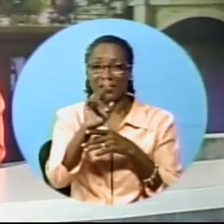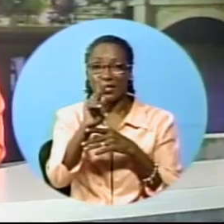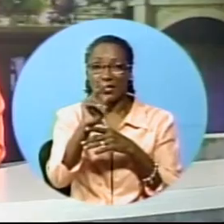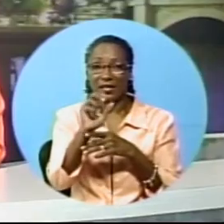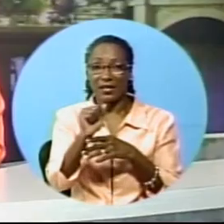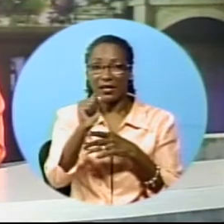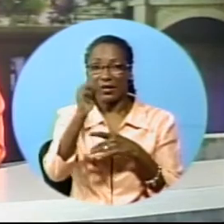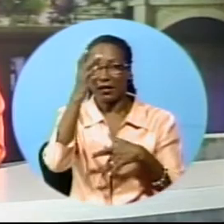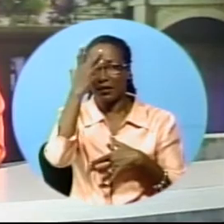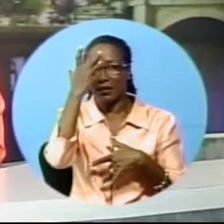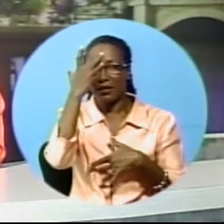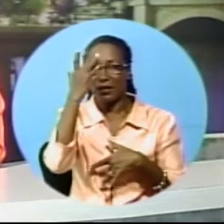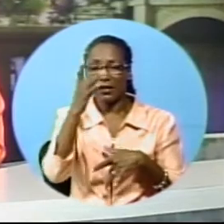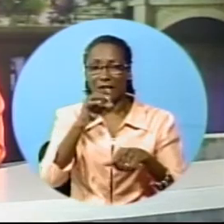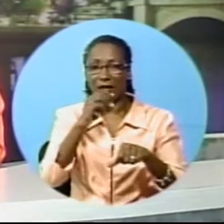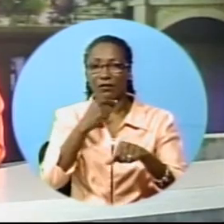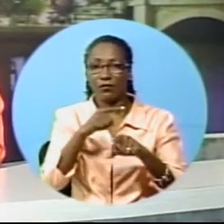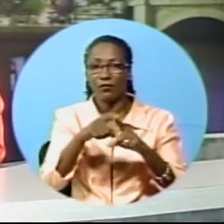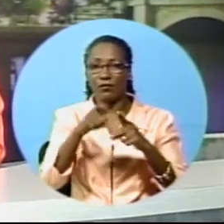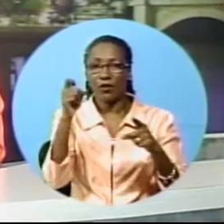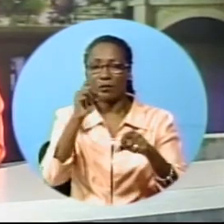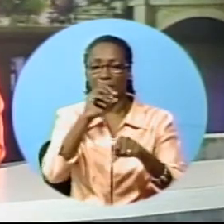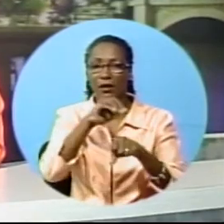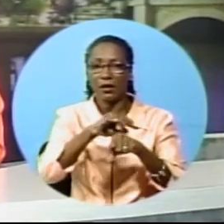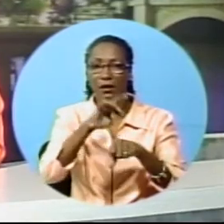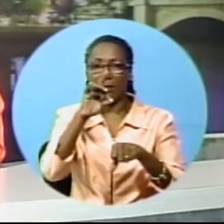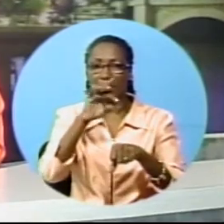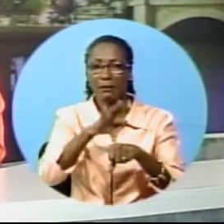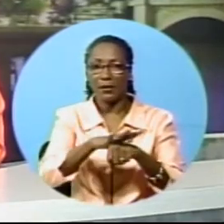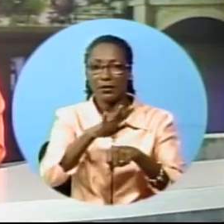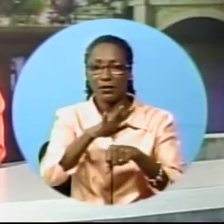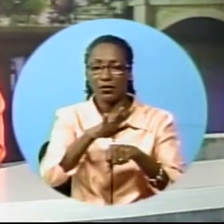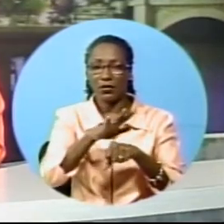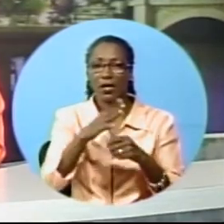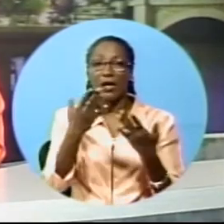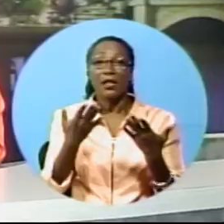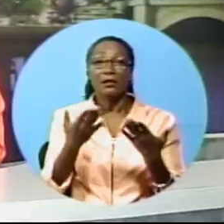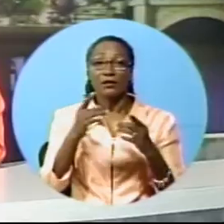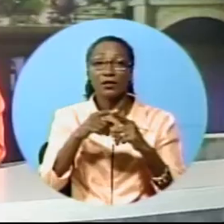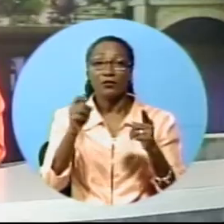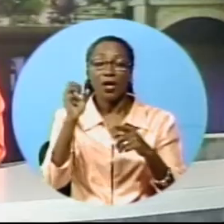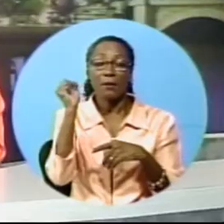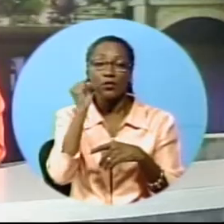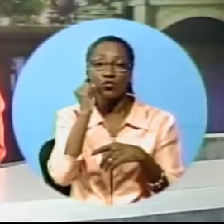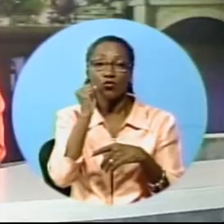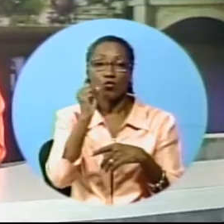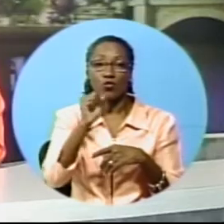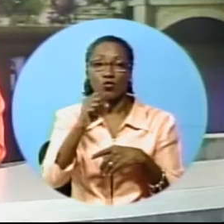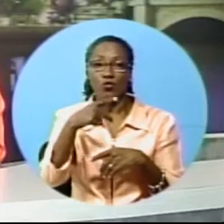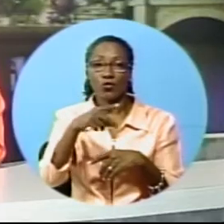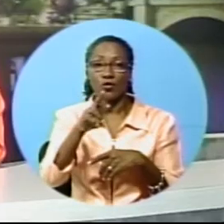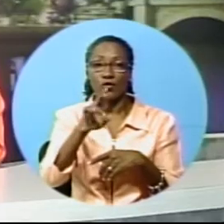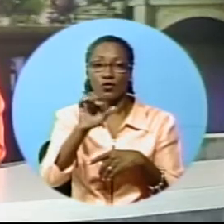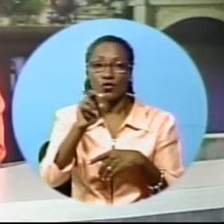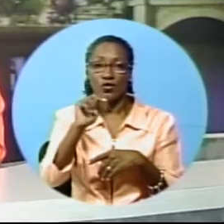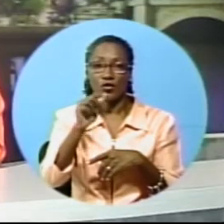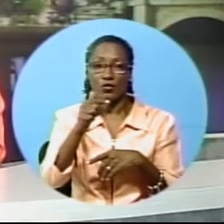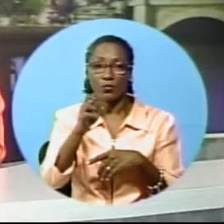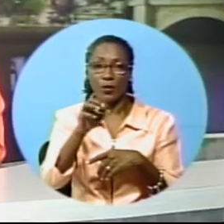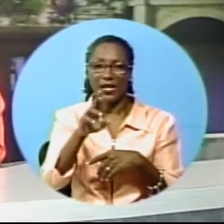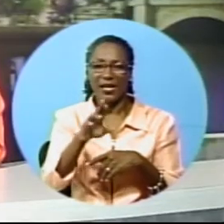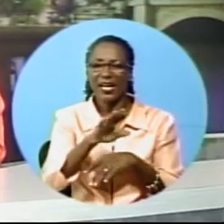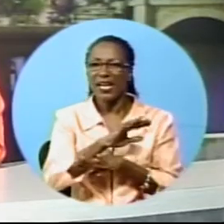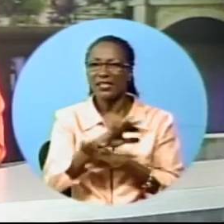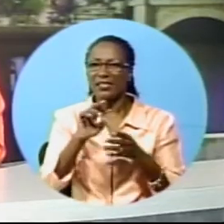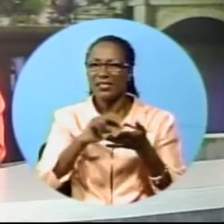Officer of the Barbados Hotel and Tourism Association, Sue Springer. But she explains that this does not spell doom and gloom for the